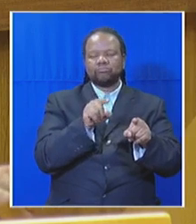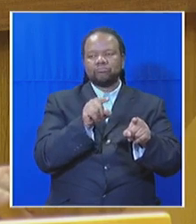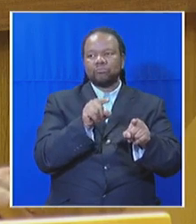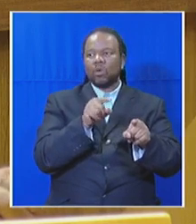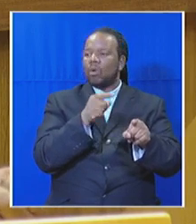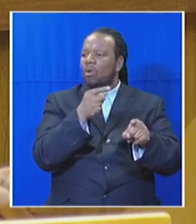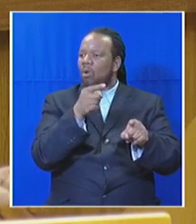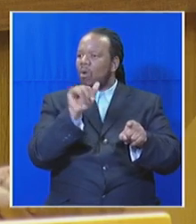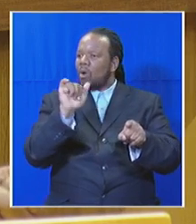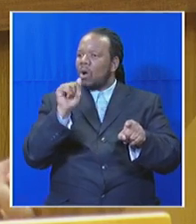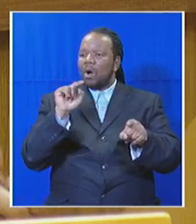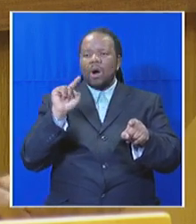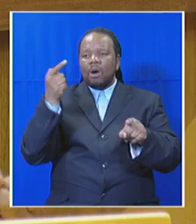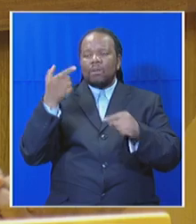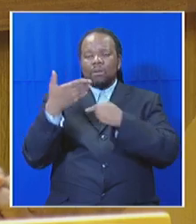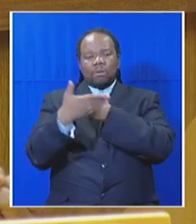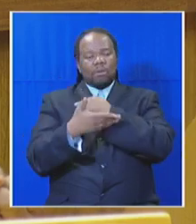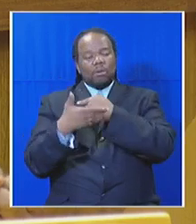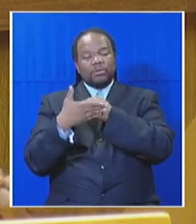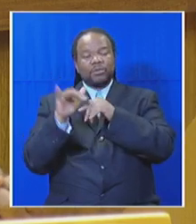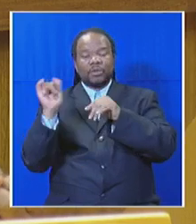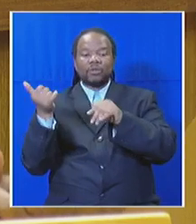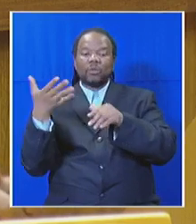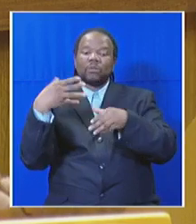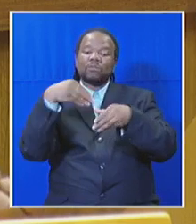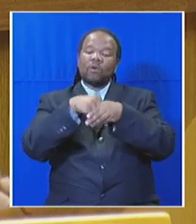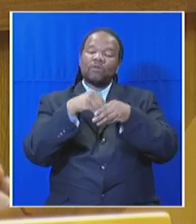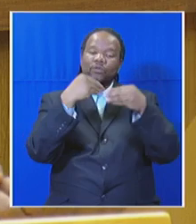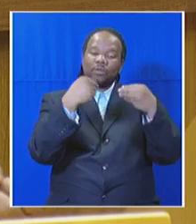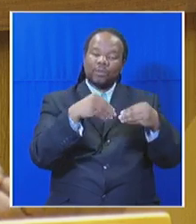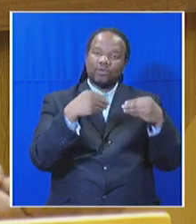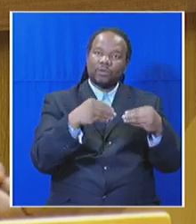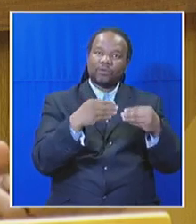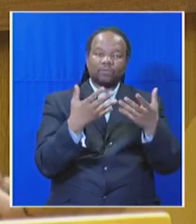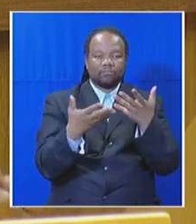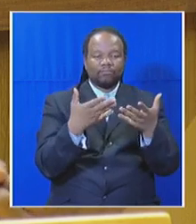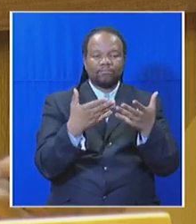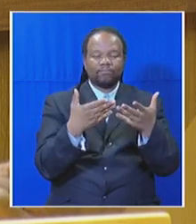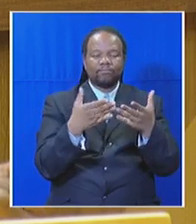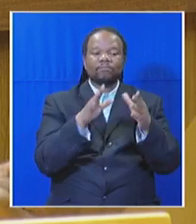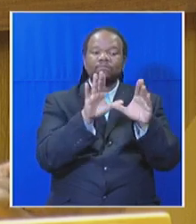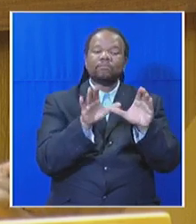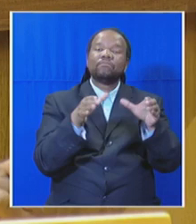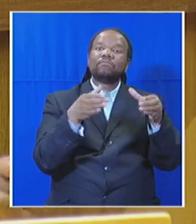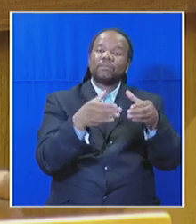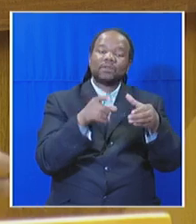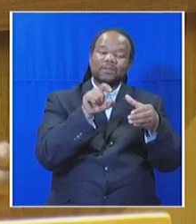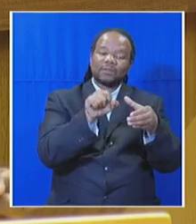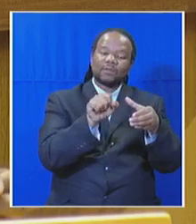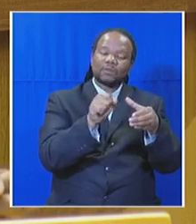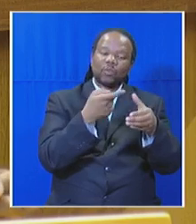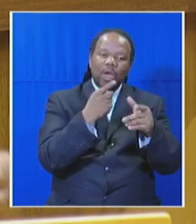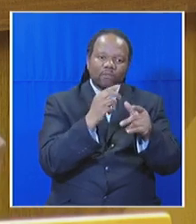business with the BRICS Bank, in other words, the BRICS Bank will be able to raise the fund that